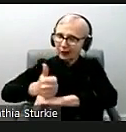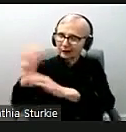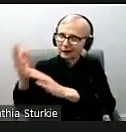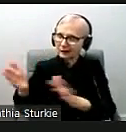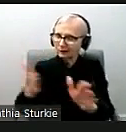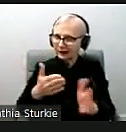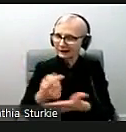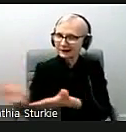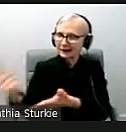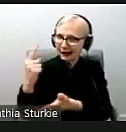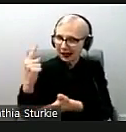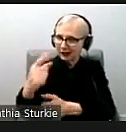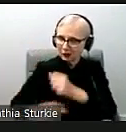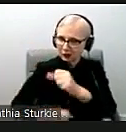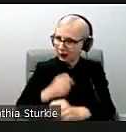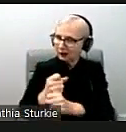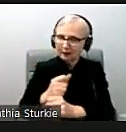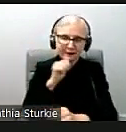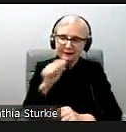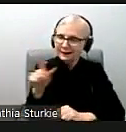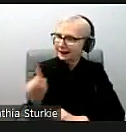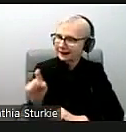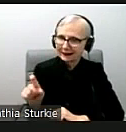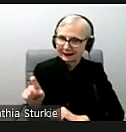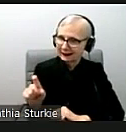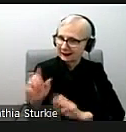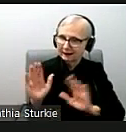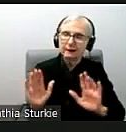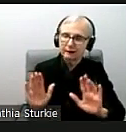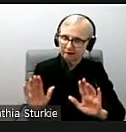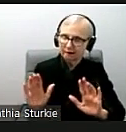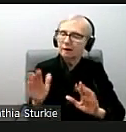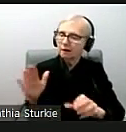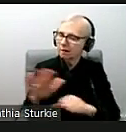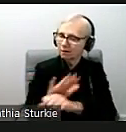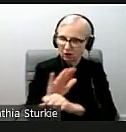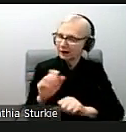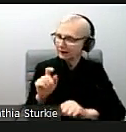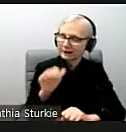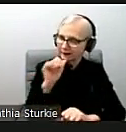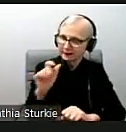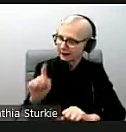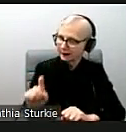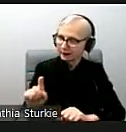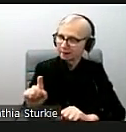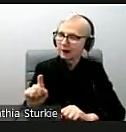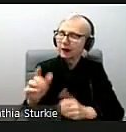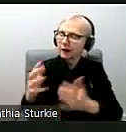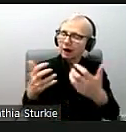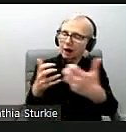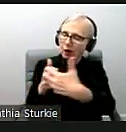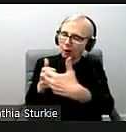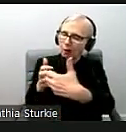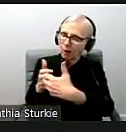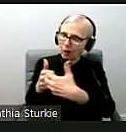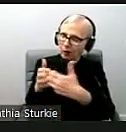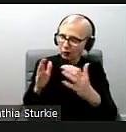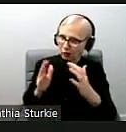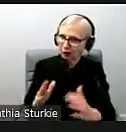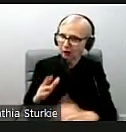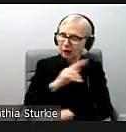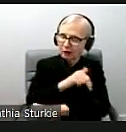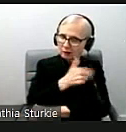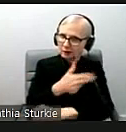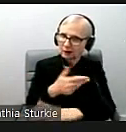Chris, and thankfully didn't need to fully utilize them. But, all of our partner hospitals in conjunction with